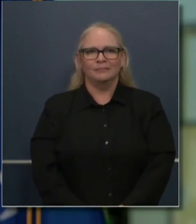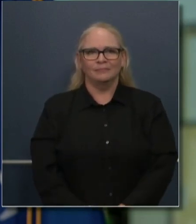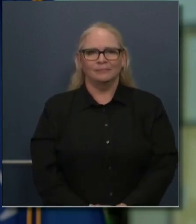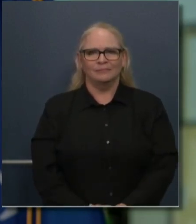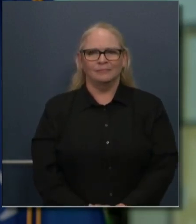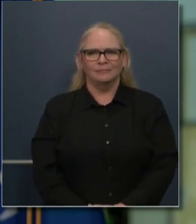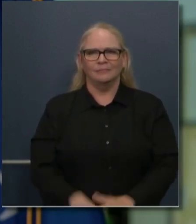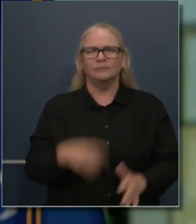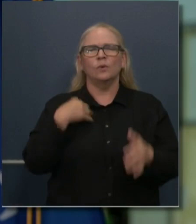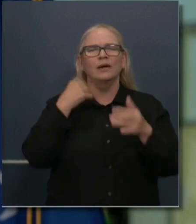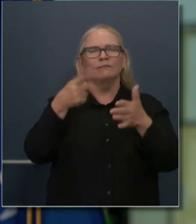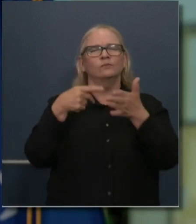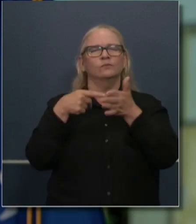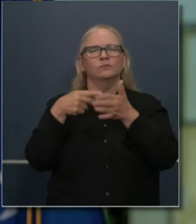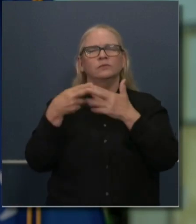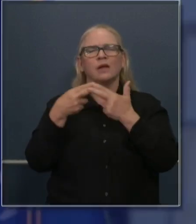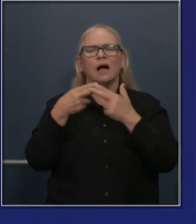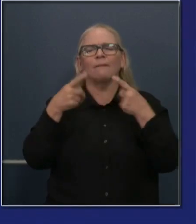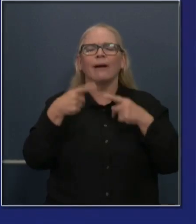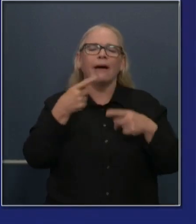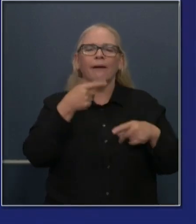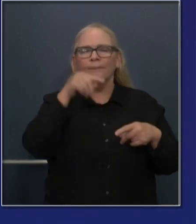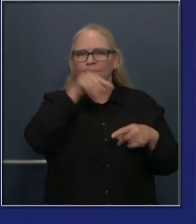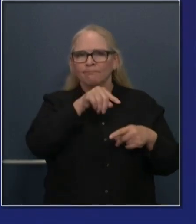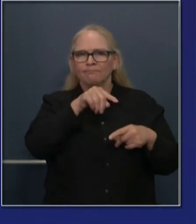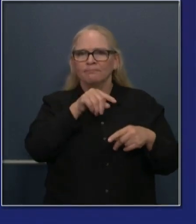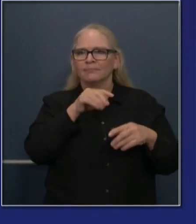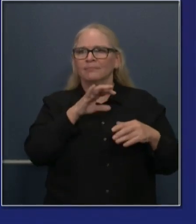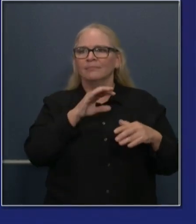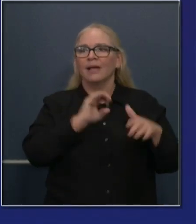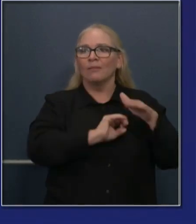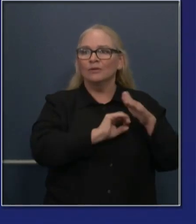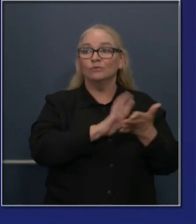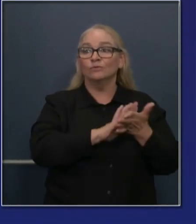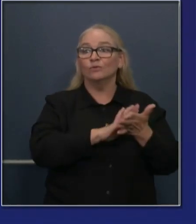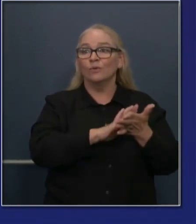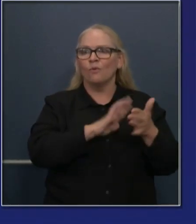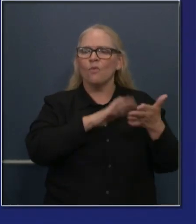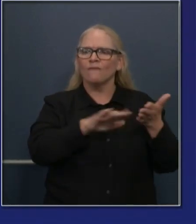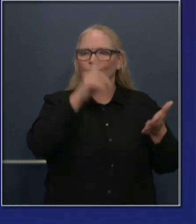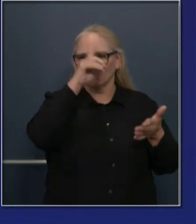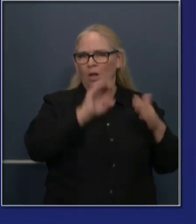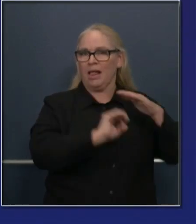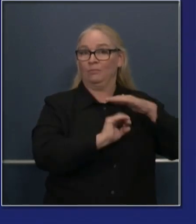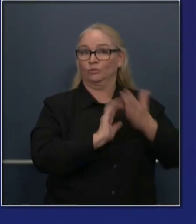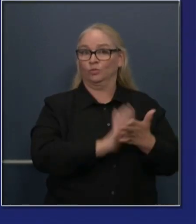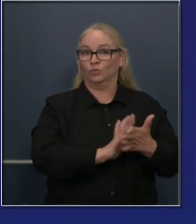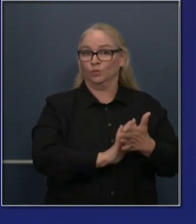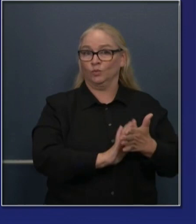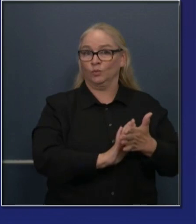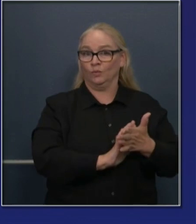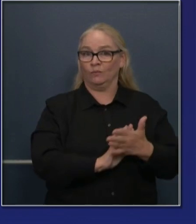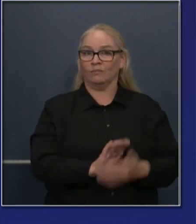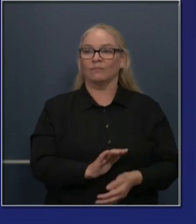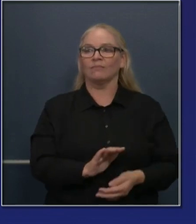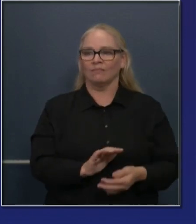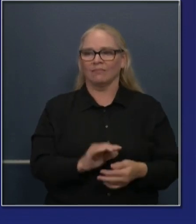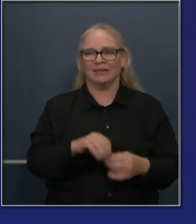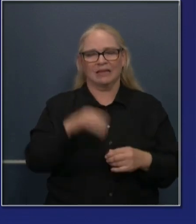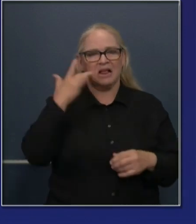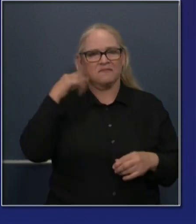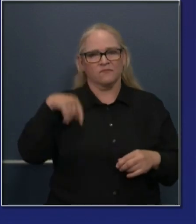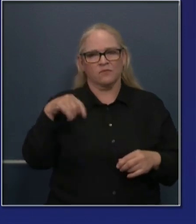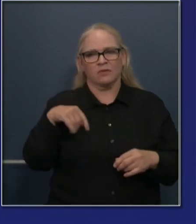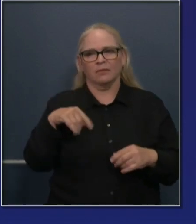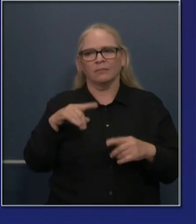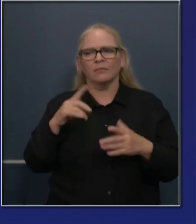Remember, the waiver process is for elementary schools specifically here in the state of California. And the requirements work